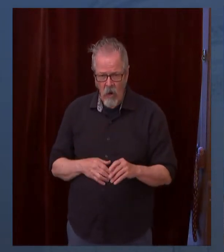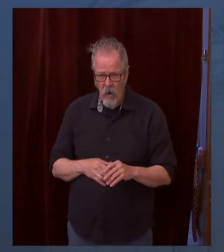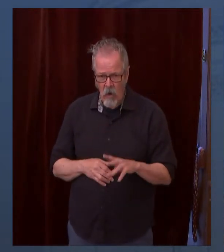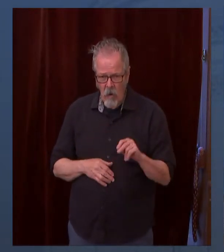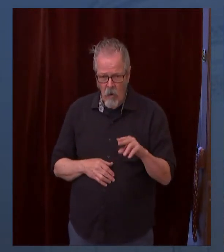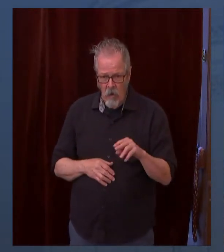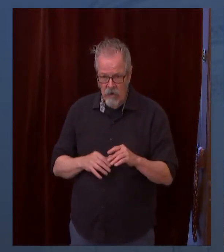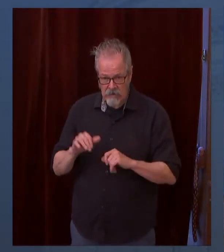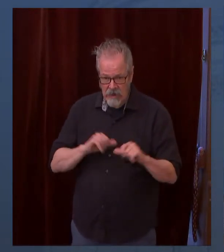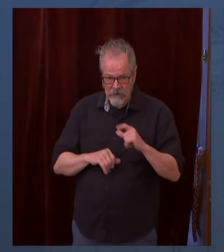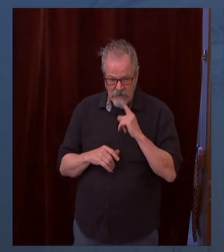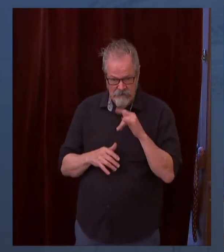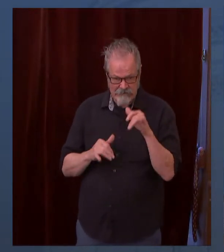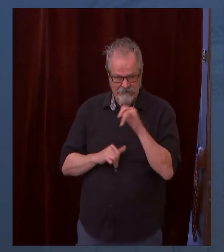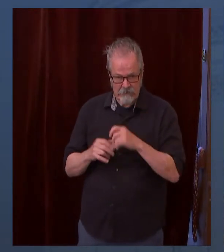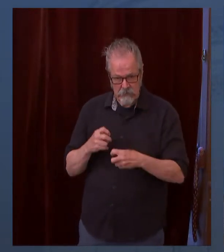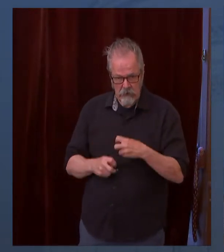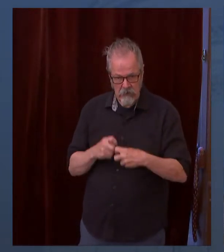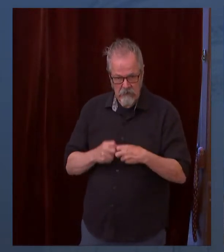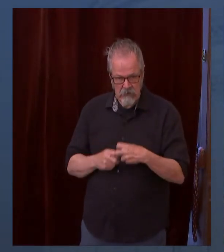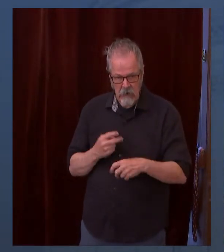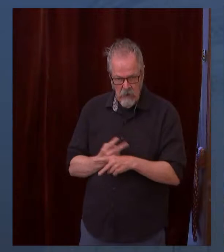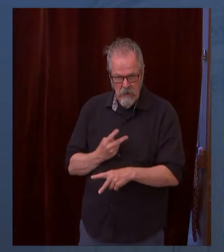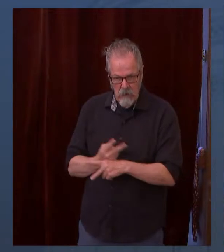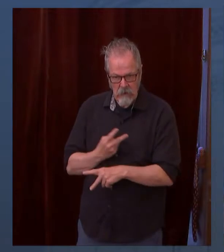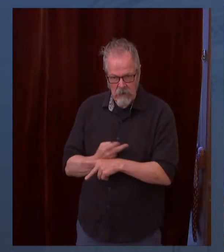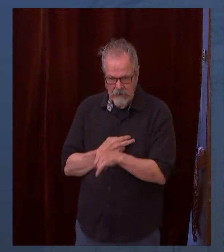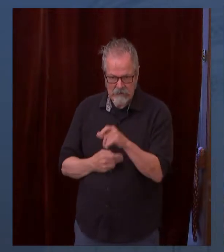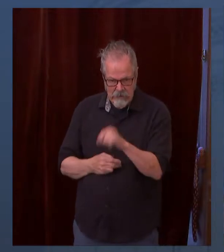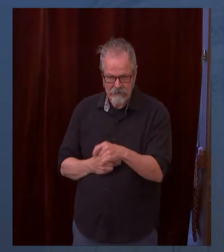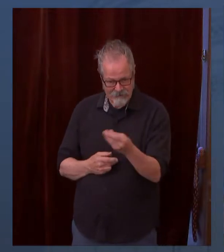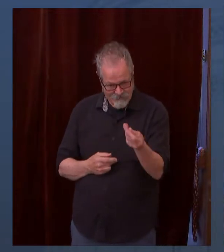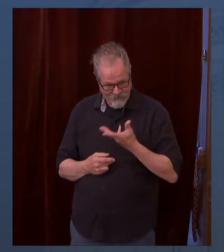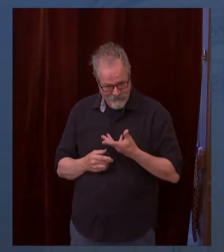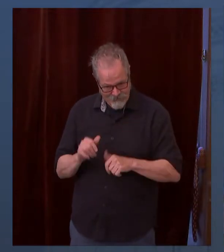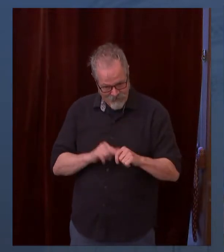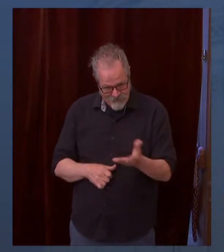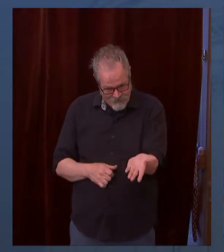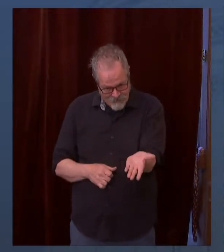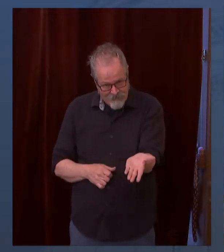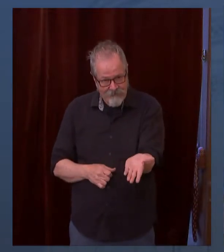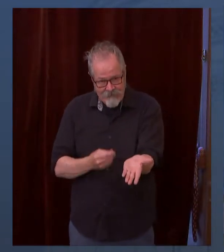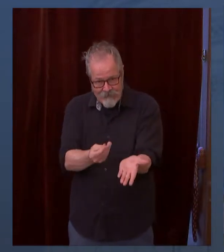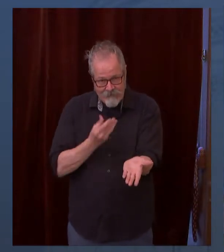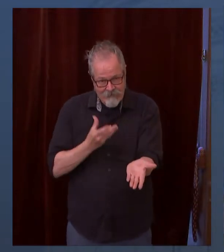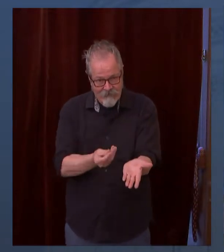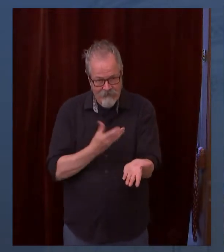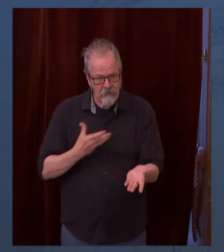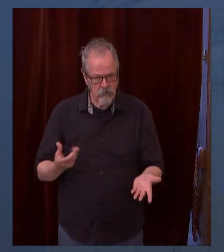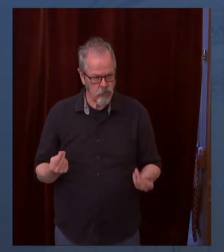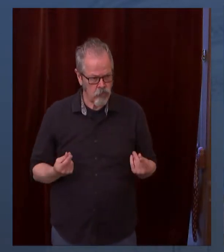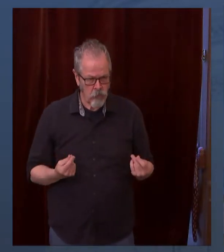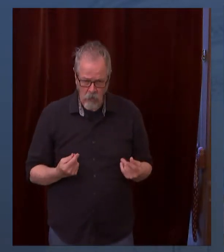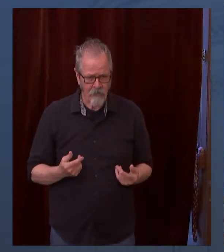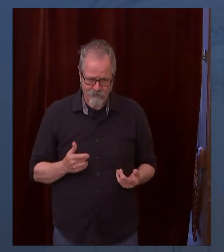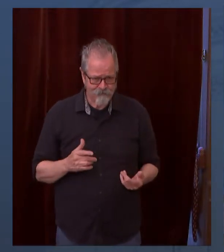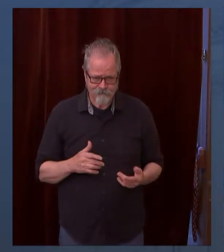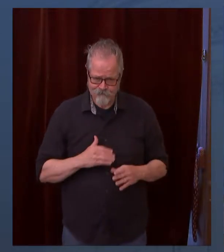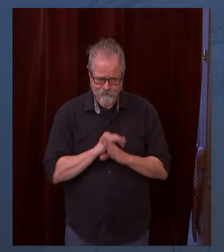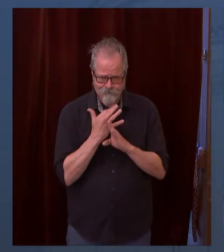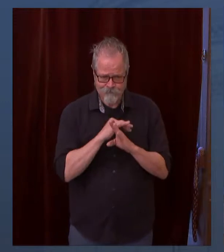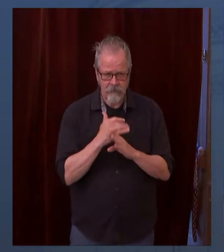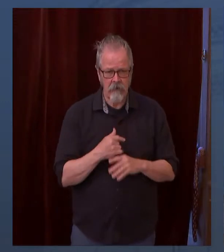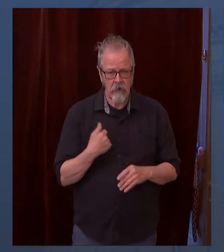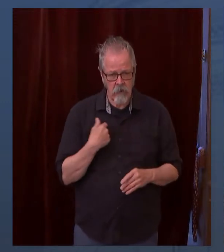3 weeks. This is a scientific verity. And so we are listening to new information, but it all suggests